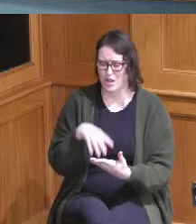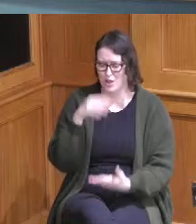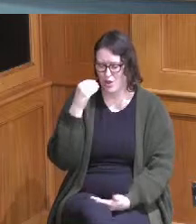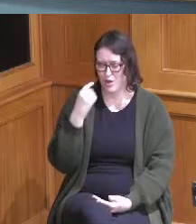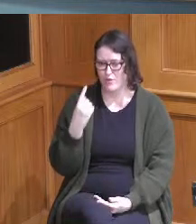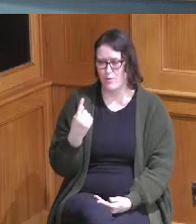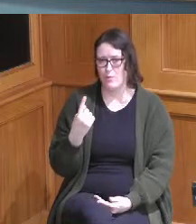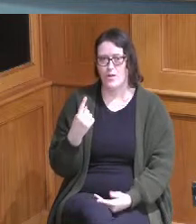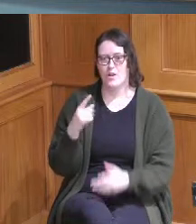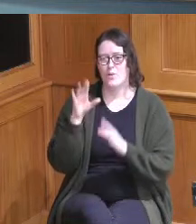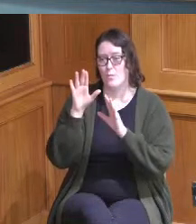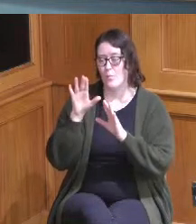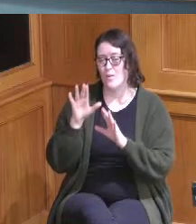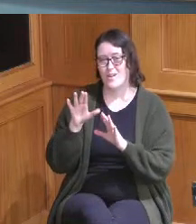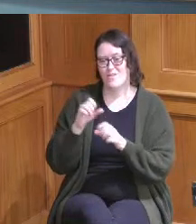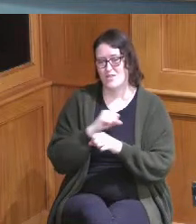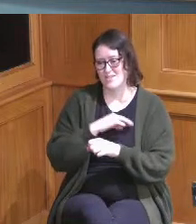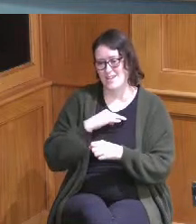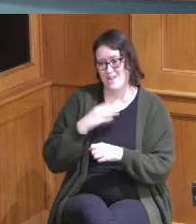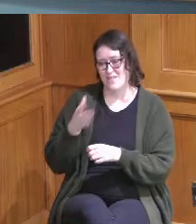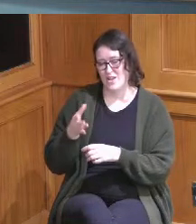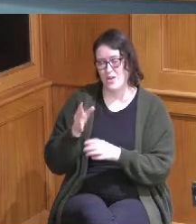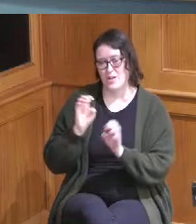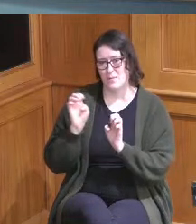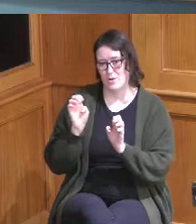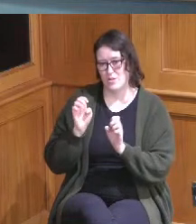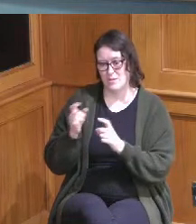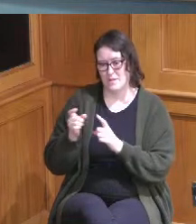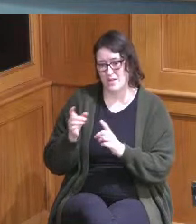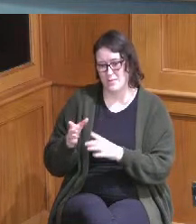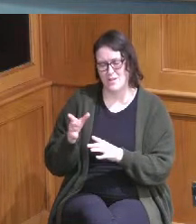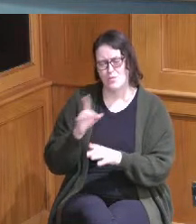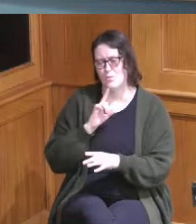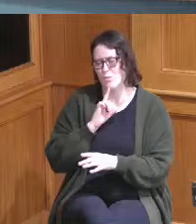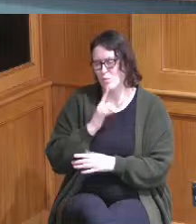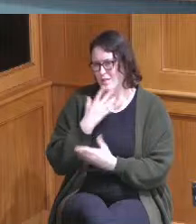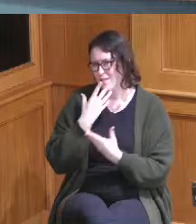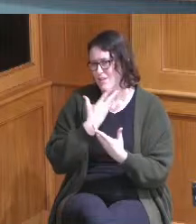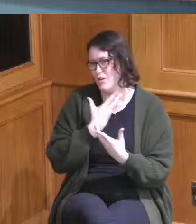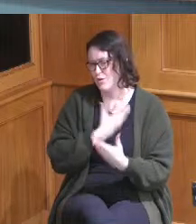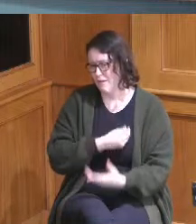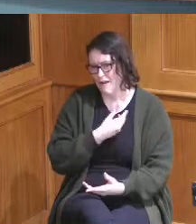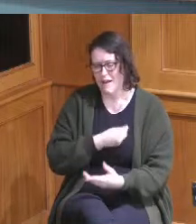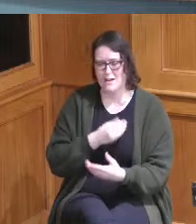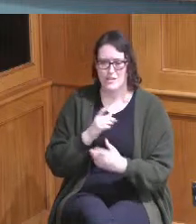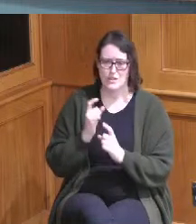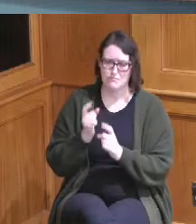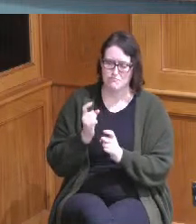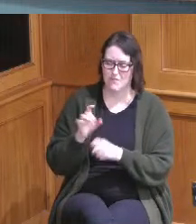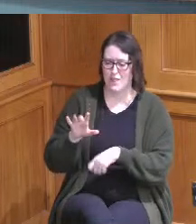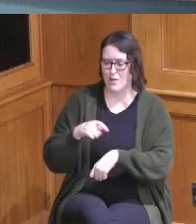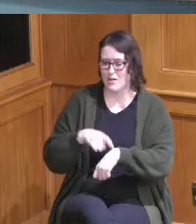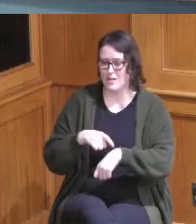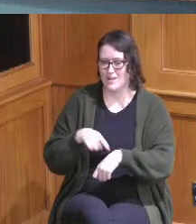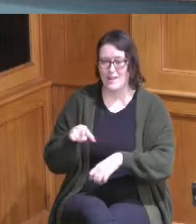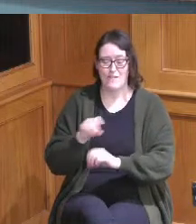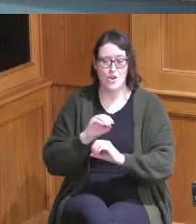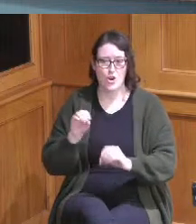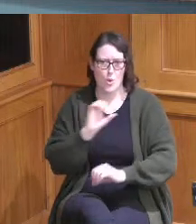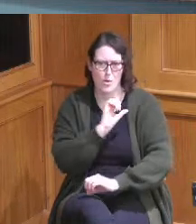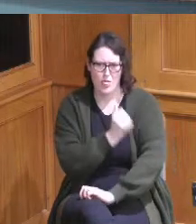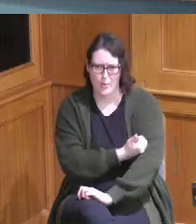the wonderful staff at the Emergency Management Office, who are very kind and generous with their time, that they have no